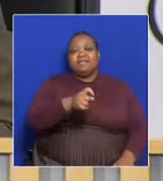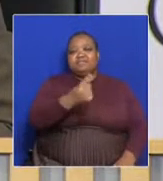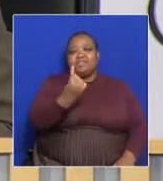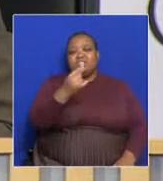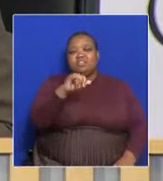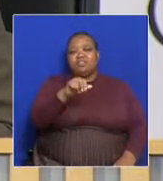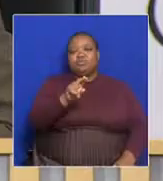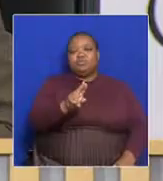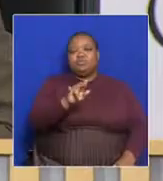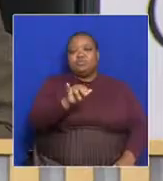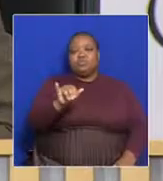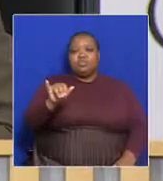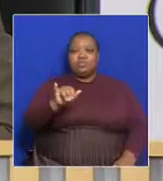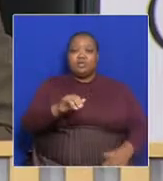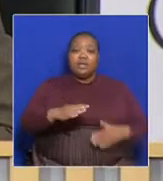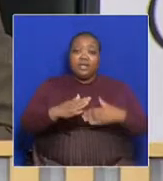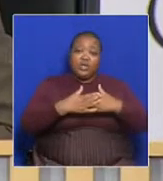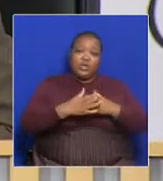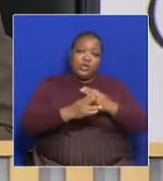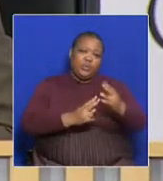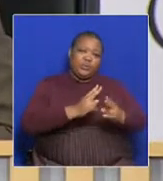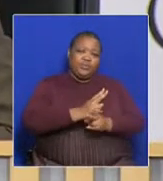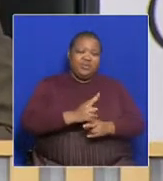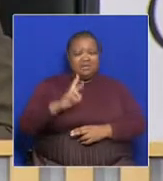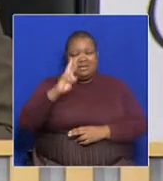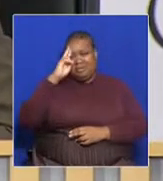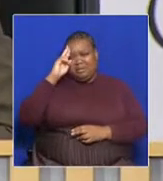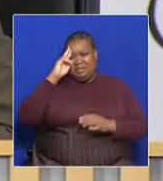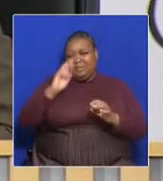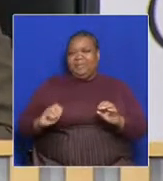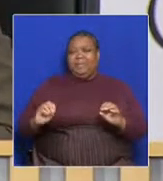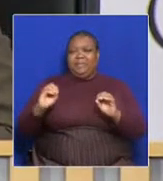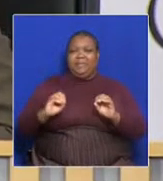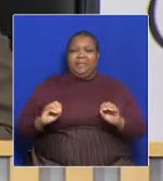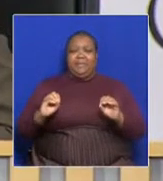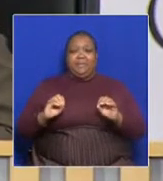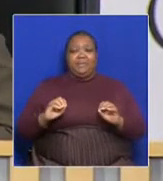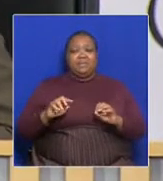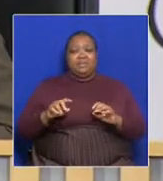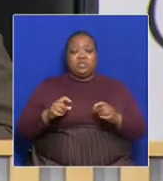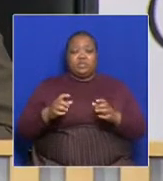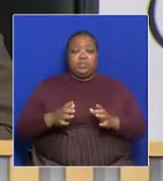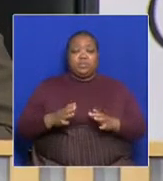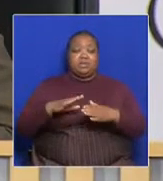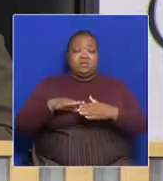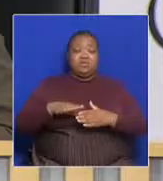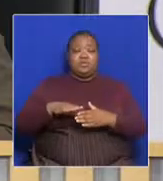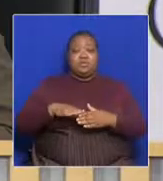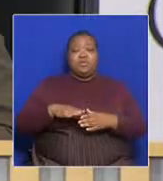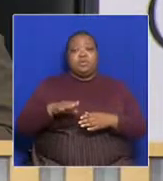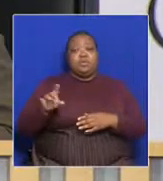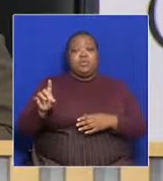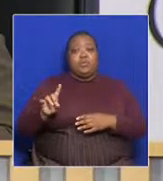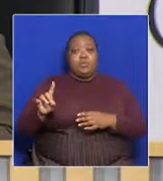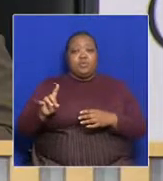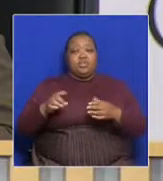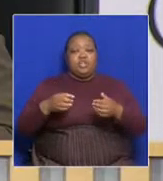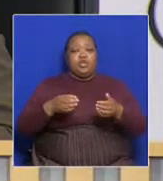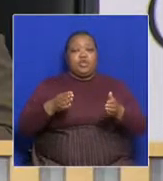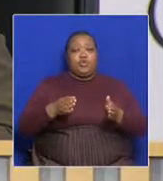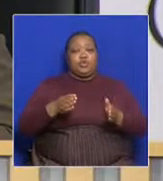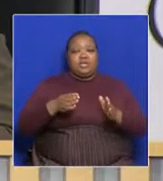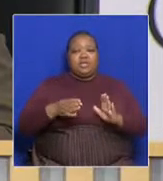I actually can't recall, Commissioner, and the reason for that is we then released the container into the clearing agent's